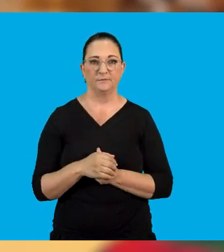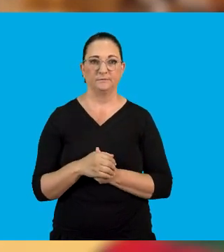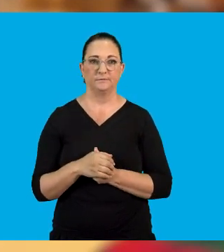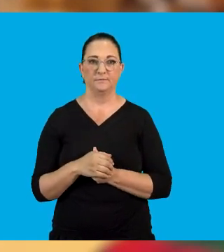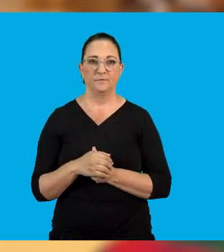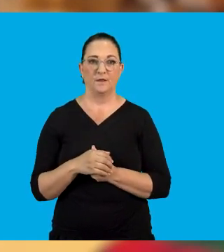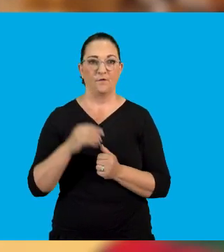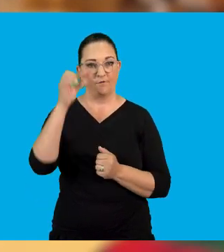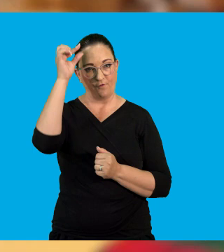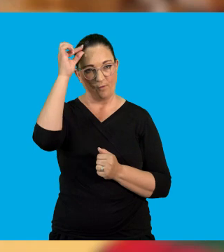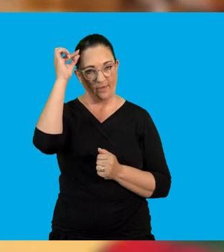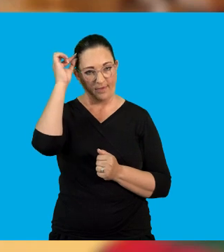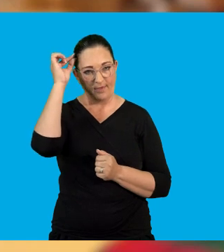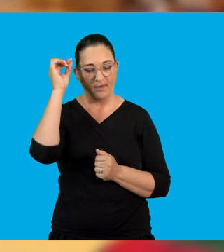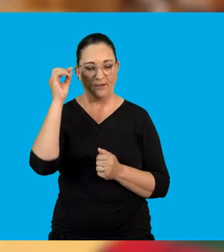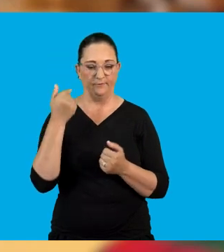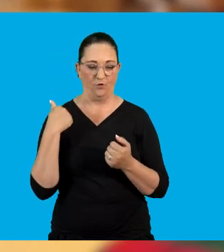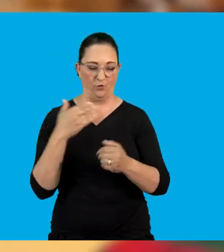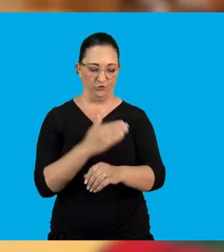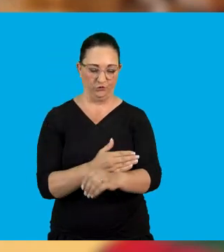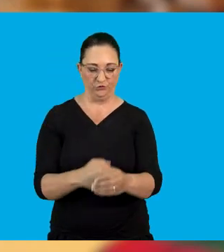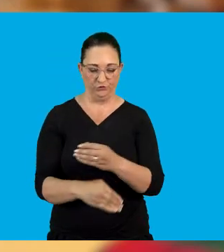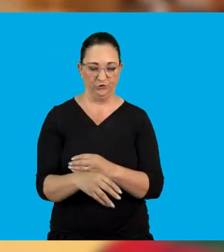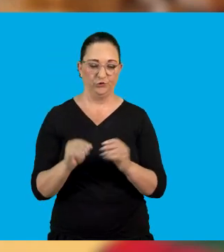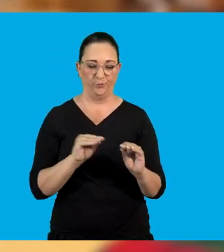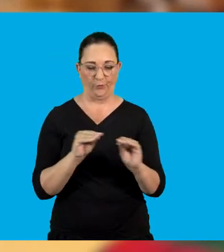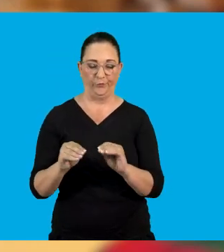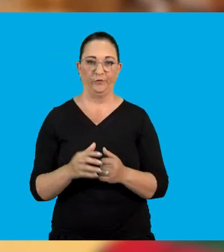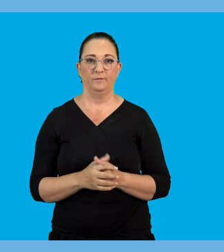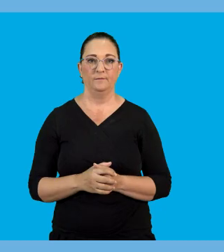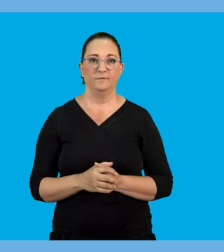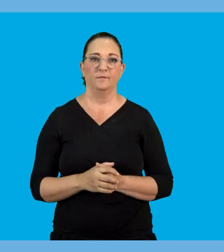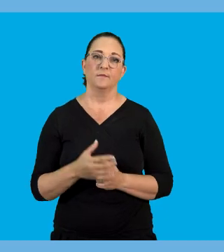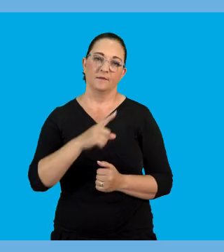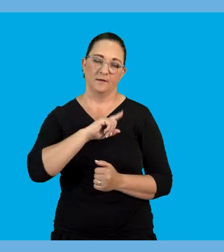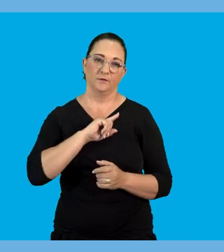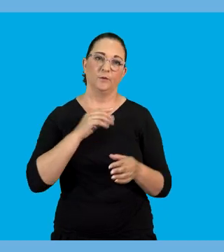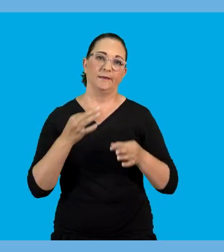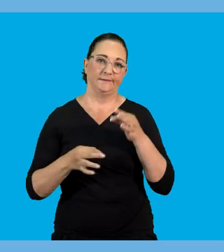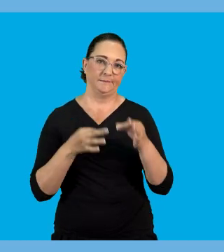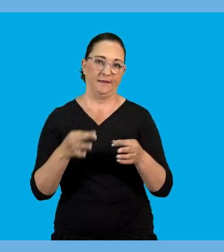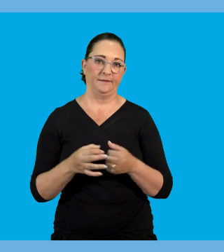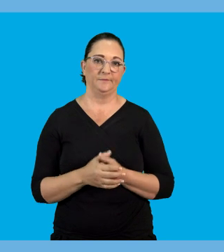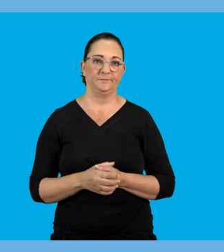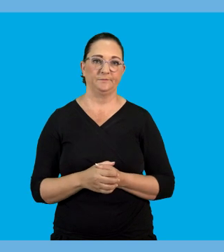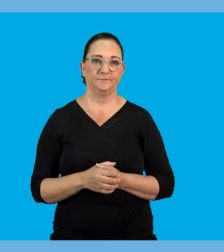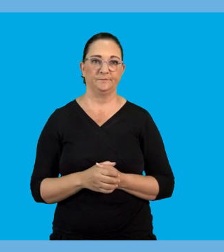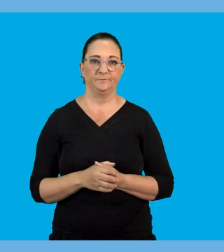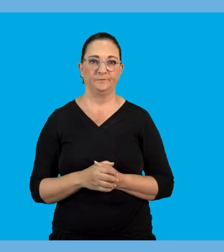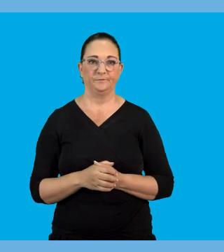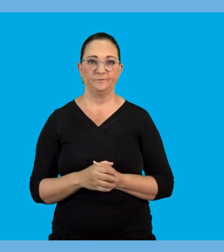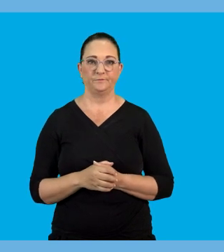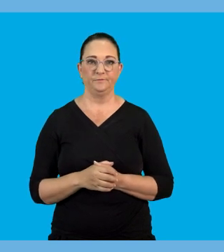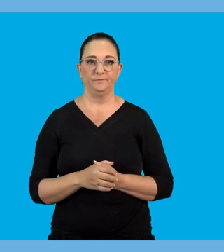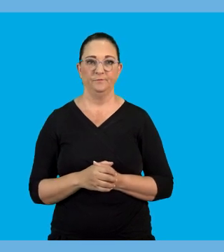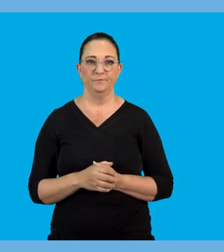when electrons are being transferred from your hair into the jersey. So that is the explanation of why your